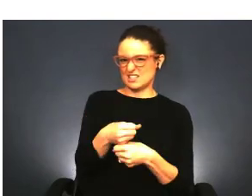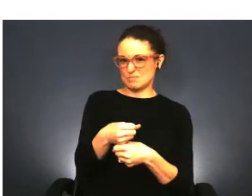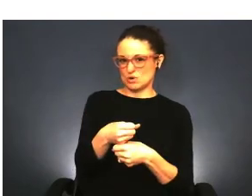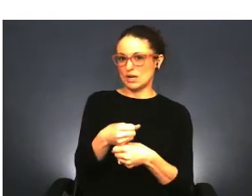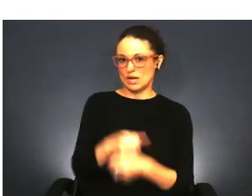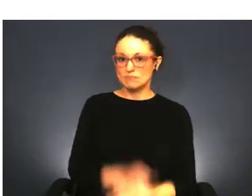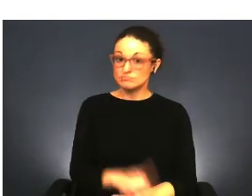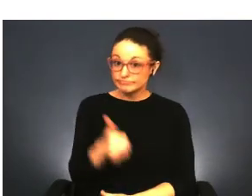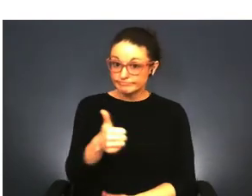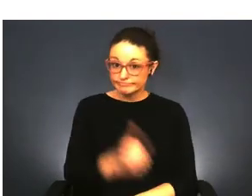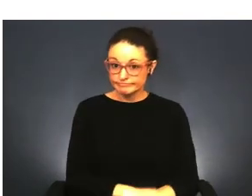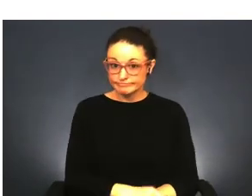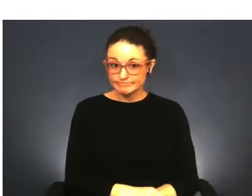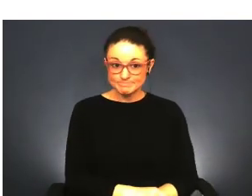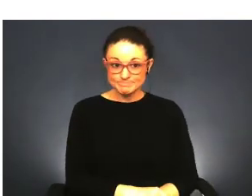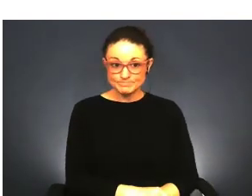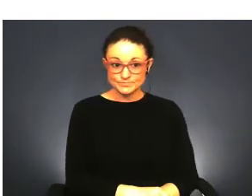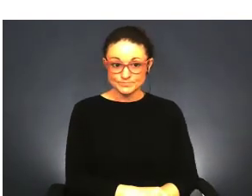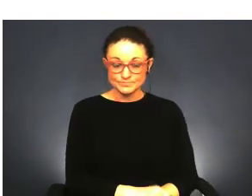Okay.